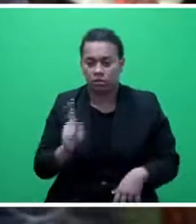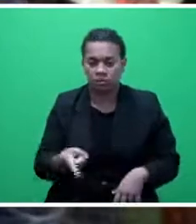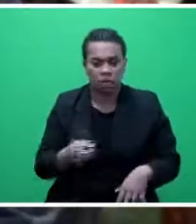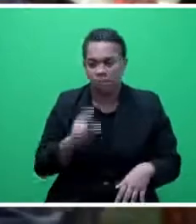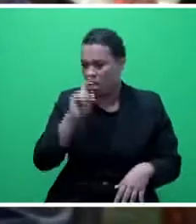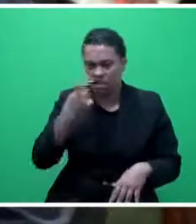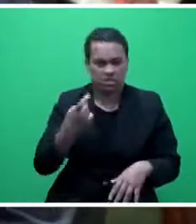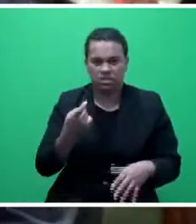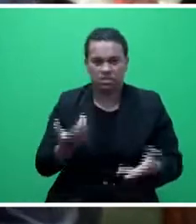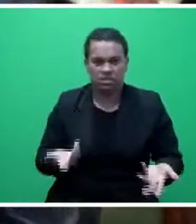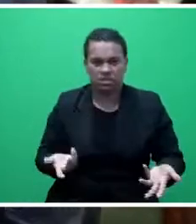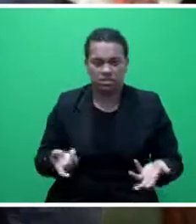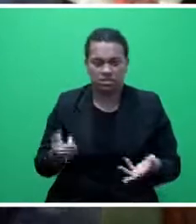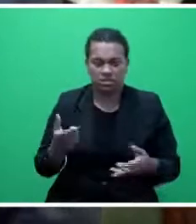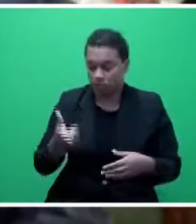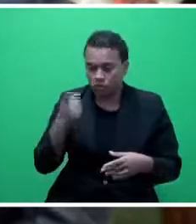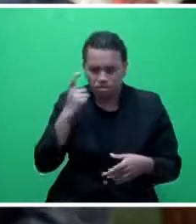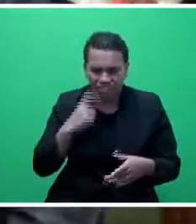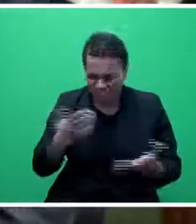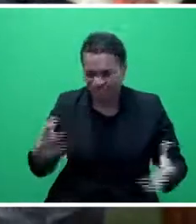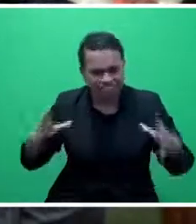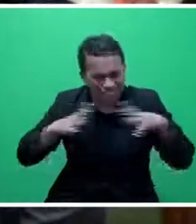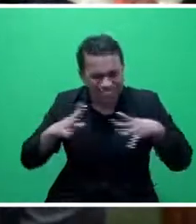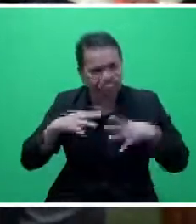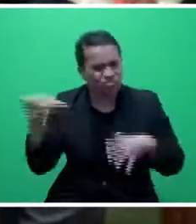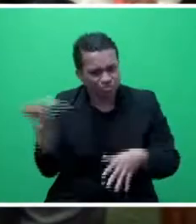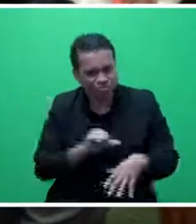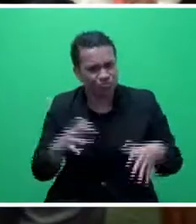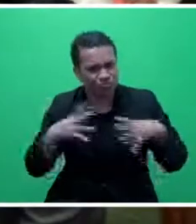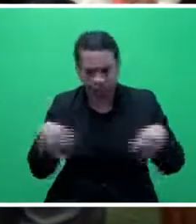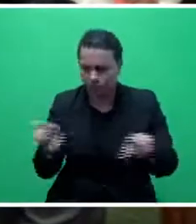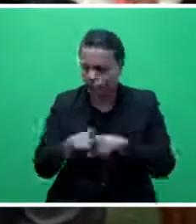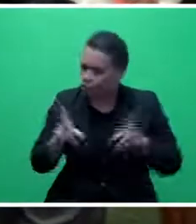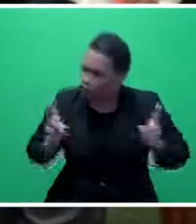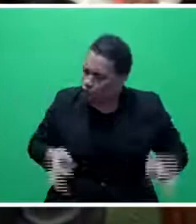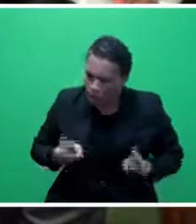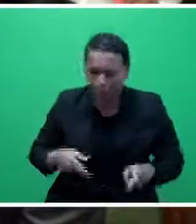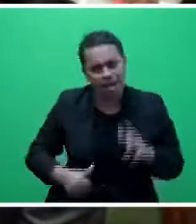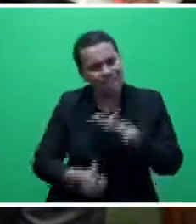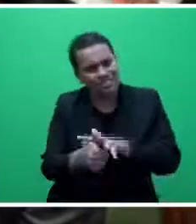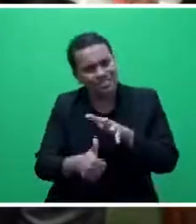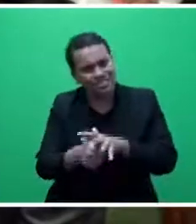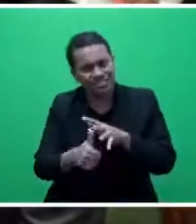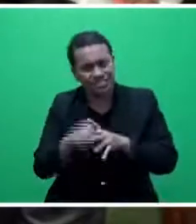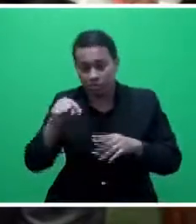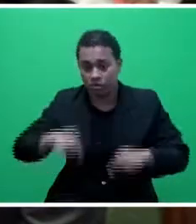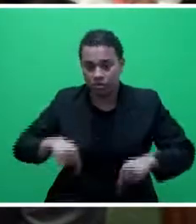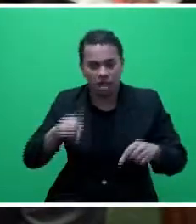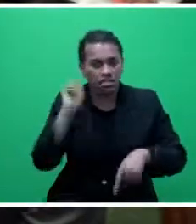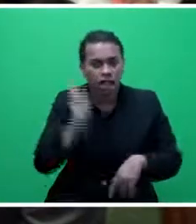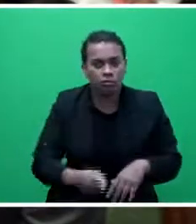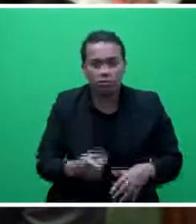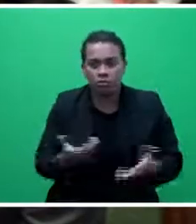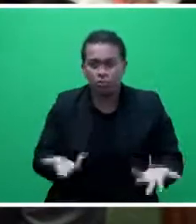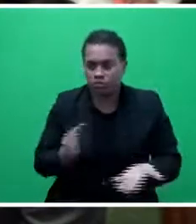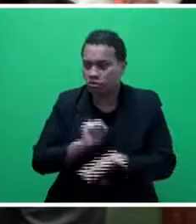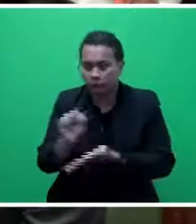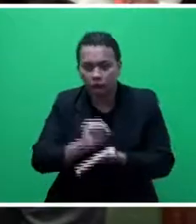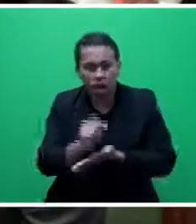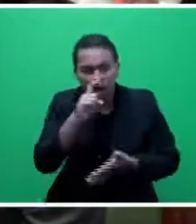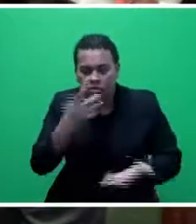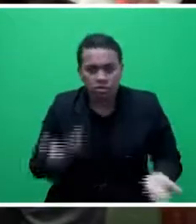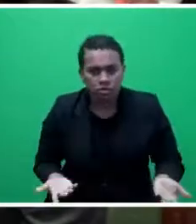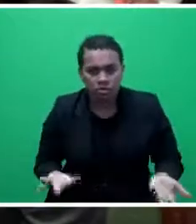We're trying to liberalize that. Why shouldn't ordinary people have access to vitamin C and other vitamins in supermarkets?